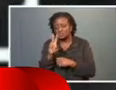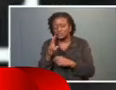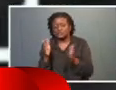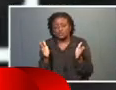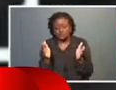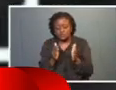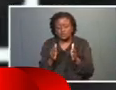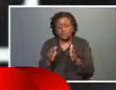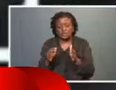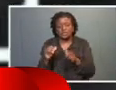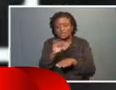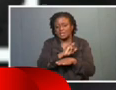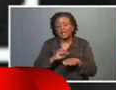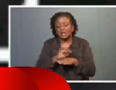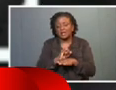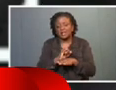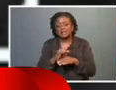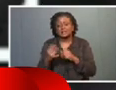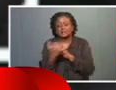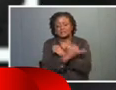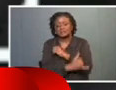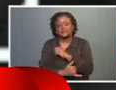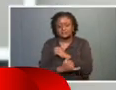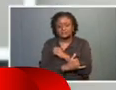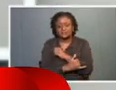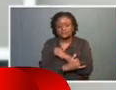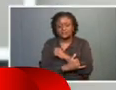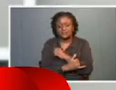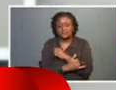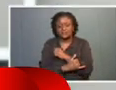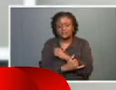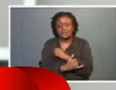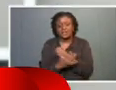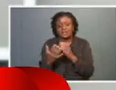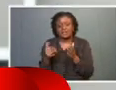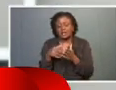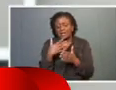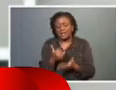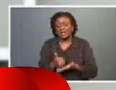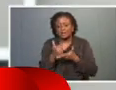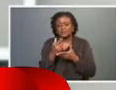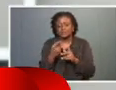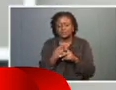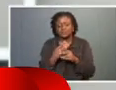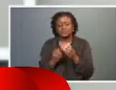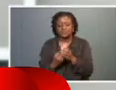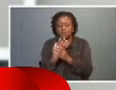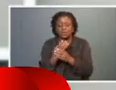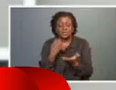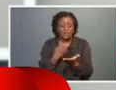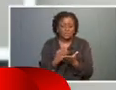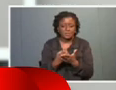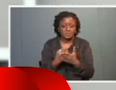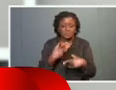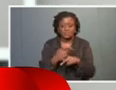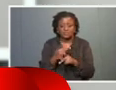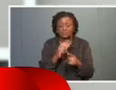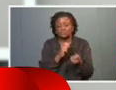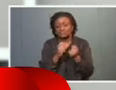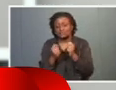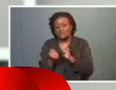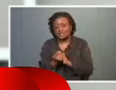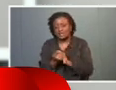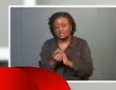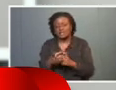of which are island nations. Their work helps to grow economies and boost trade, deliver national resilience, empower young